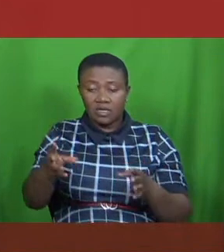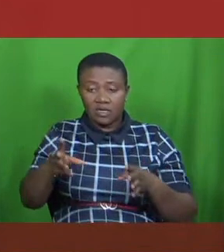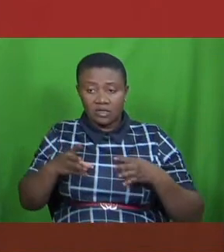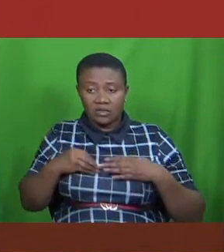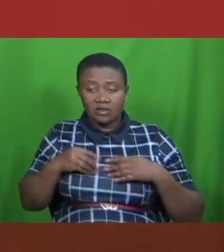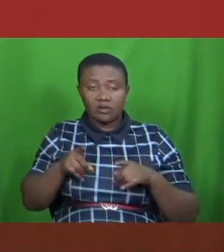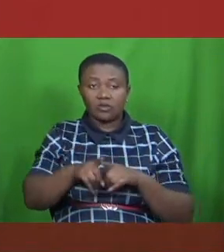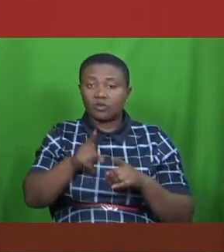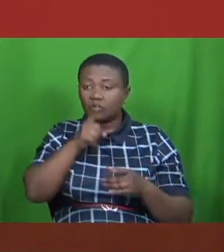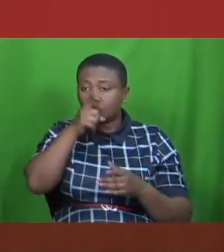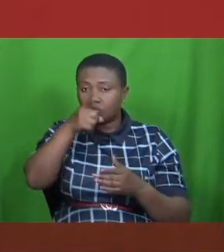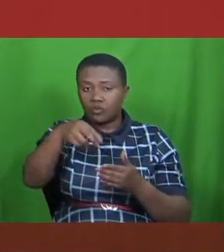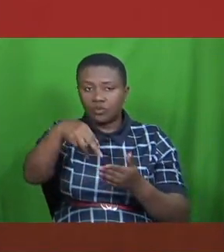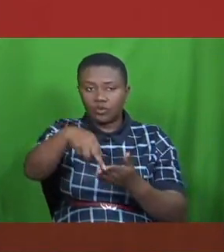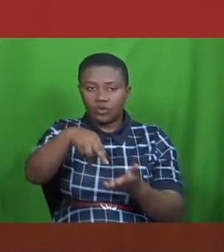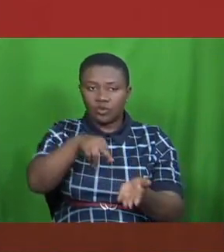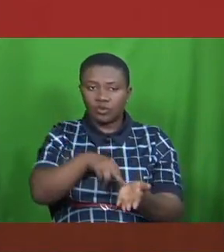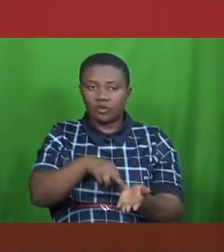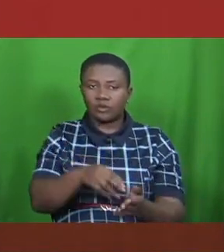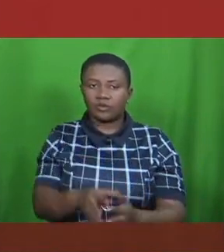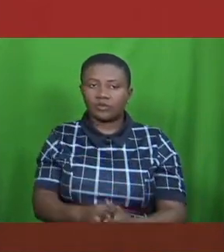of proceedings.